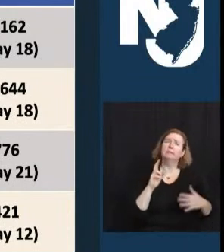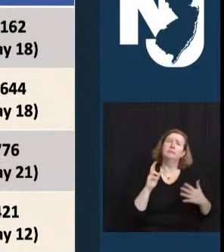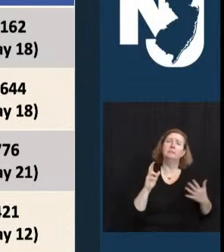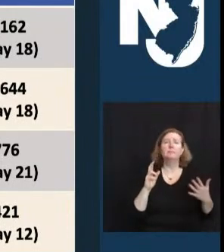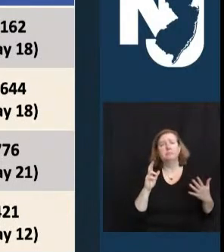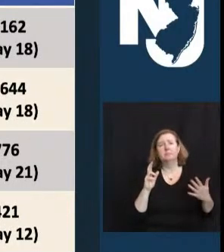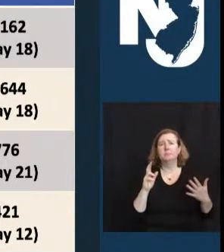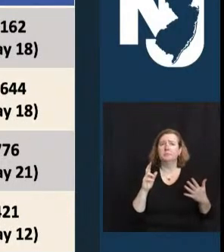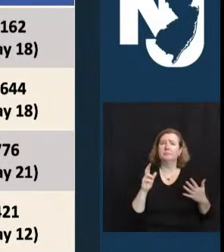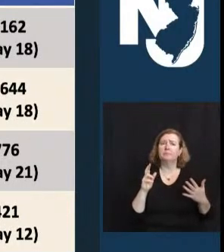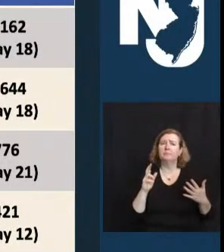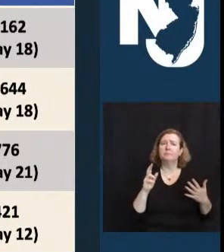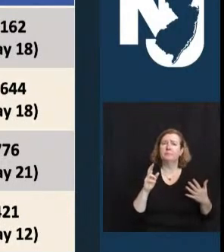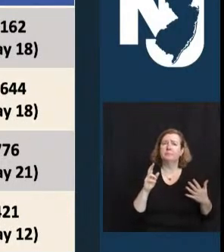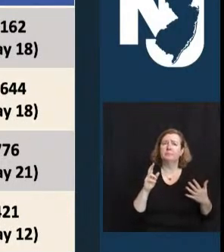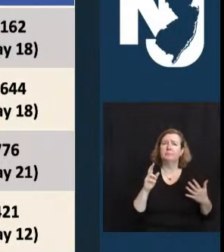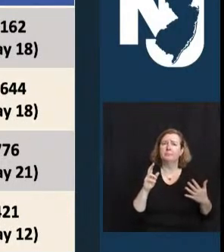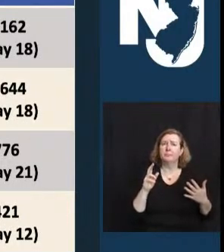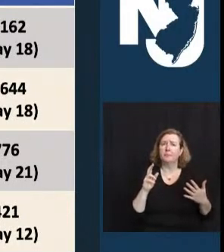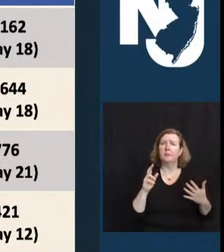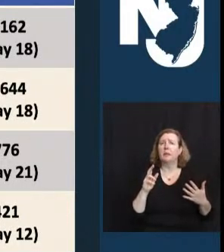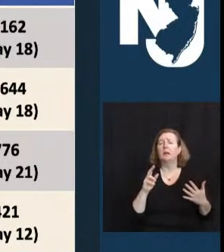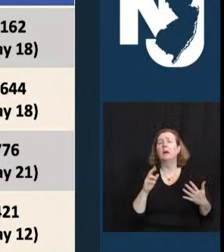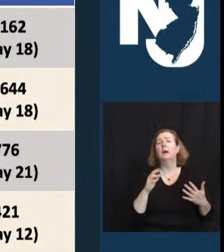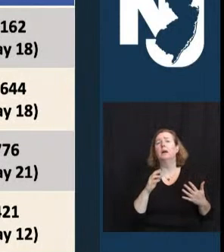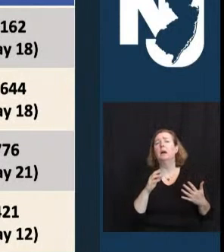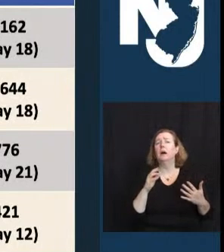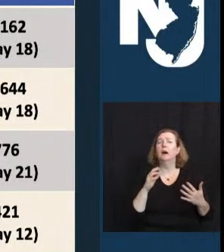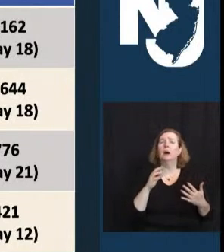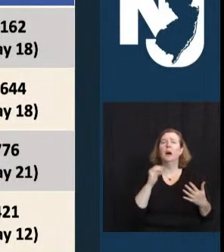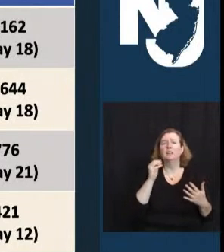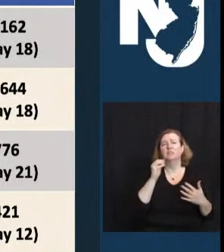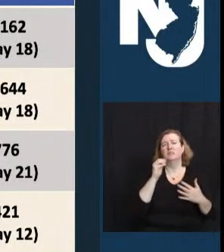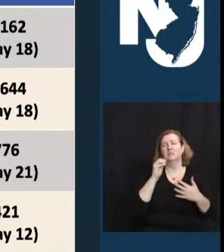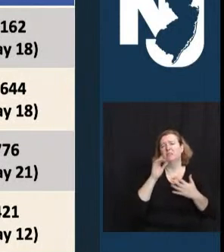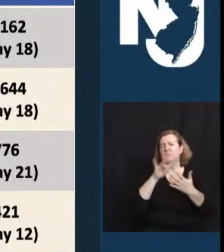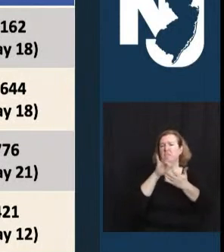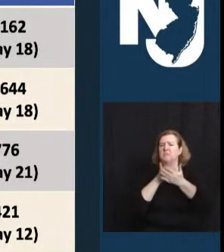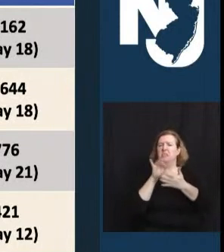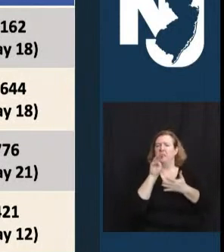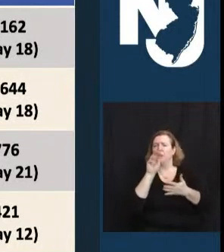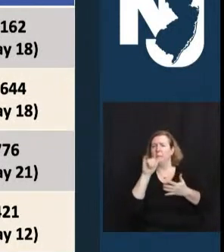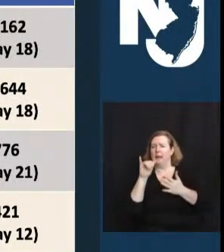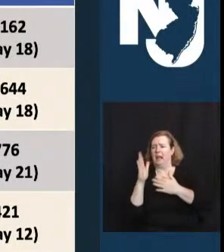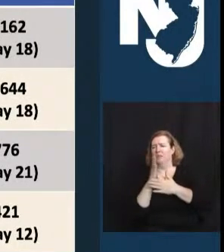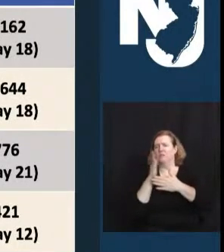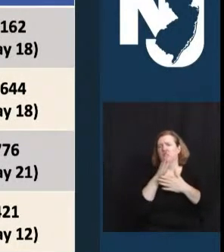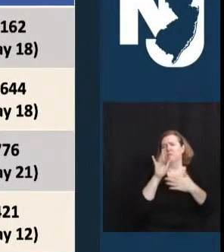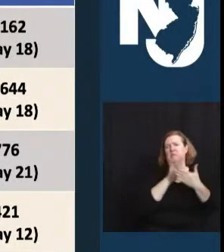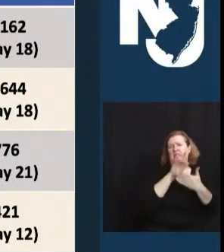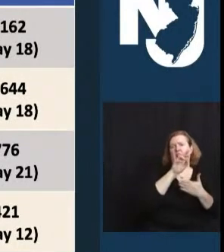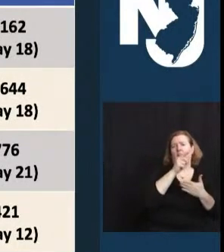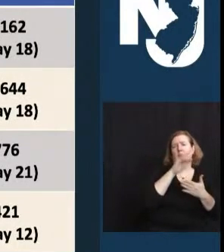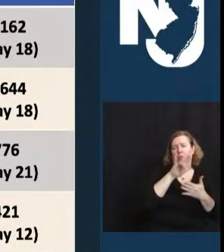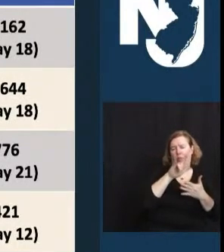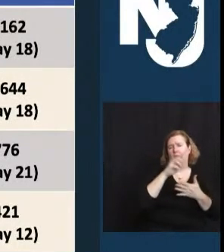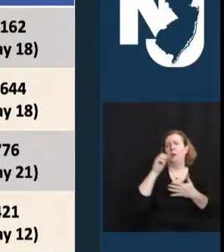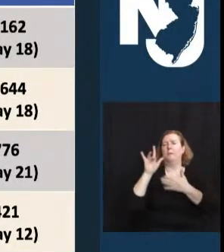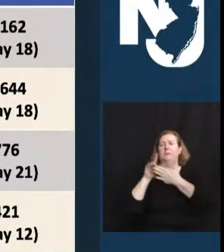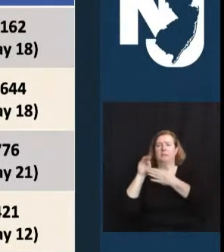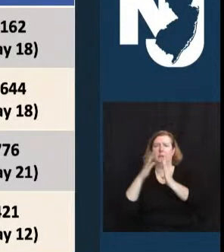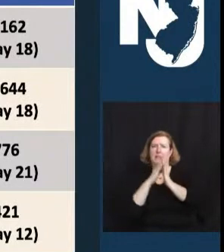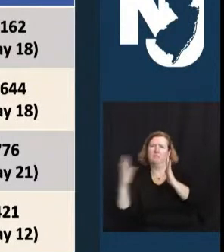minus the middle of May. And I think, Judy, as we talked about the other day, the most troubling aspect of the high